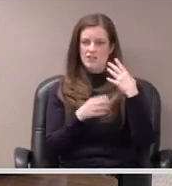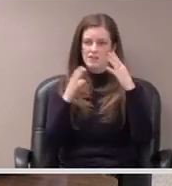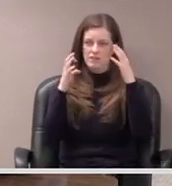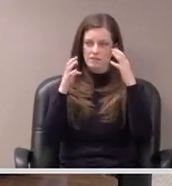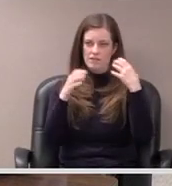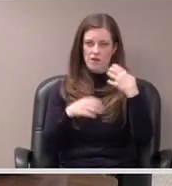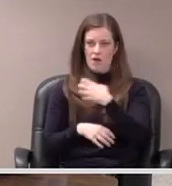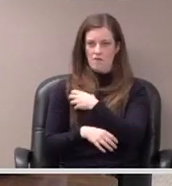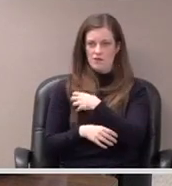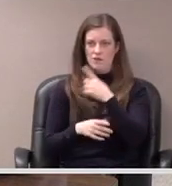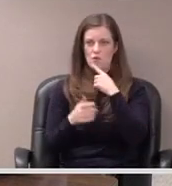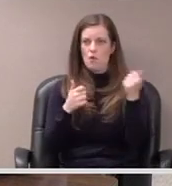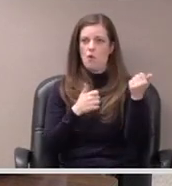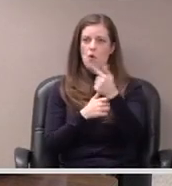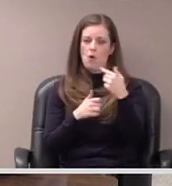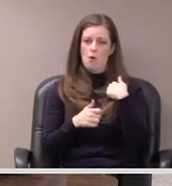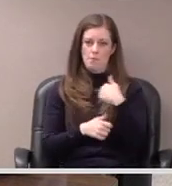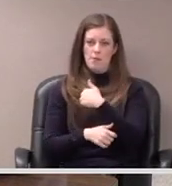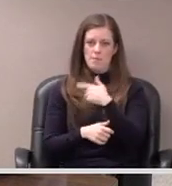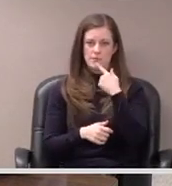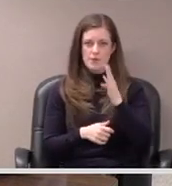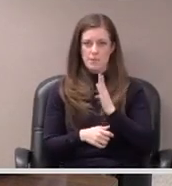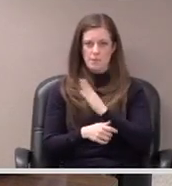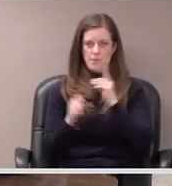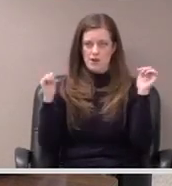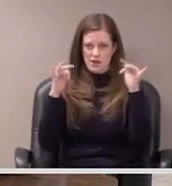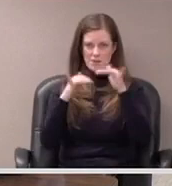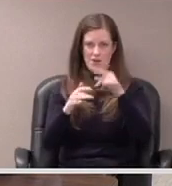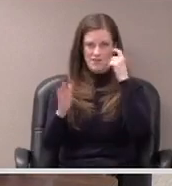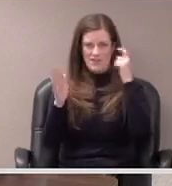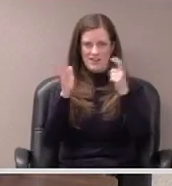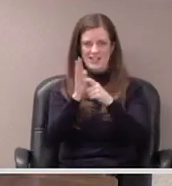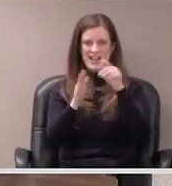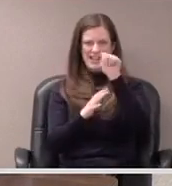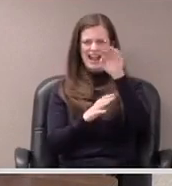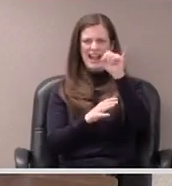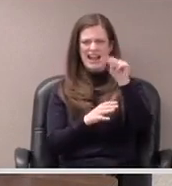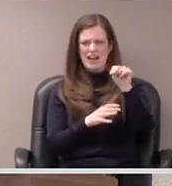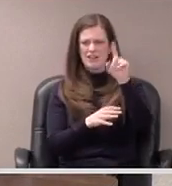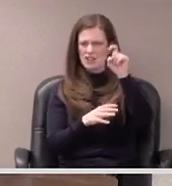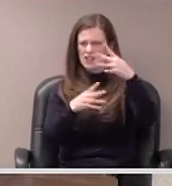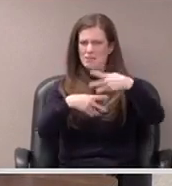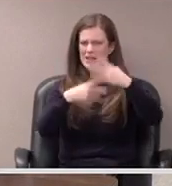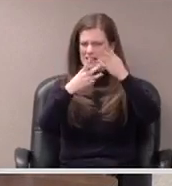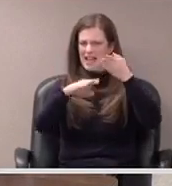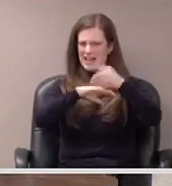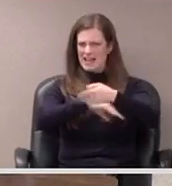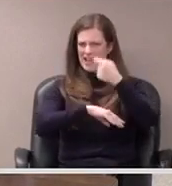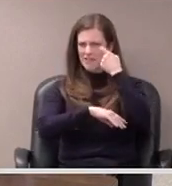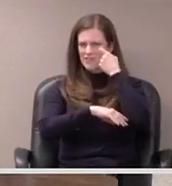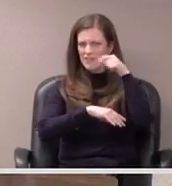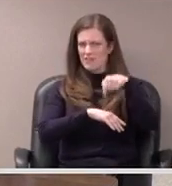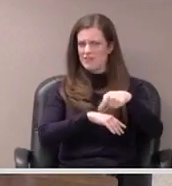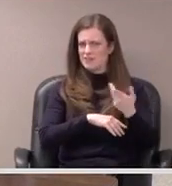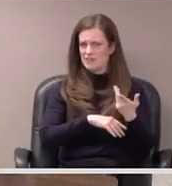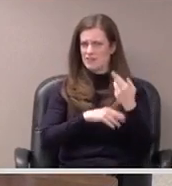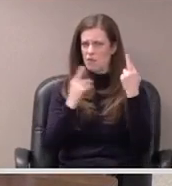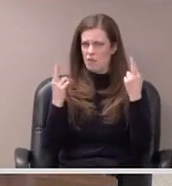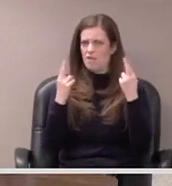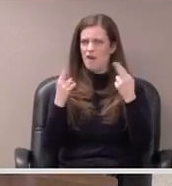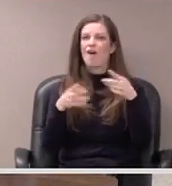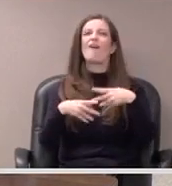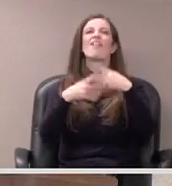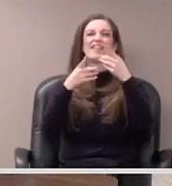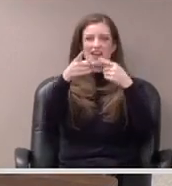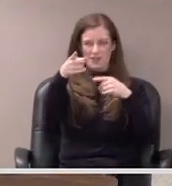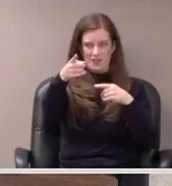Murphy, and all members of the board, please come forward as we recognize Aaron. And there should be a slide right after this one, hopefully. There